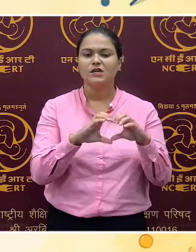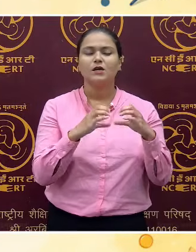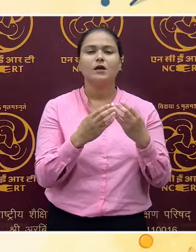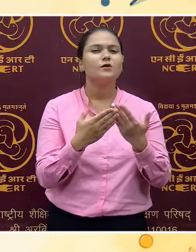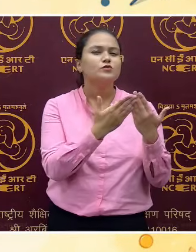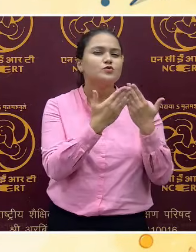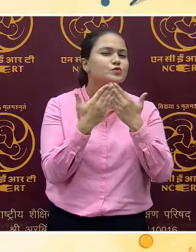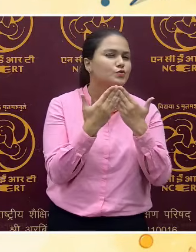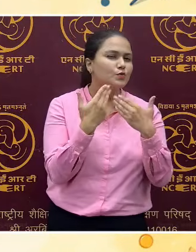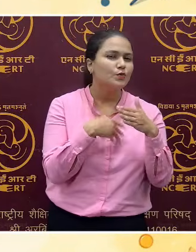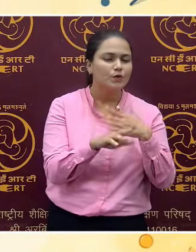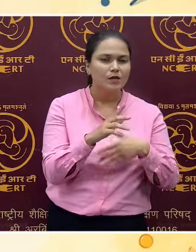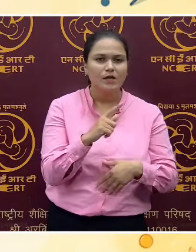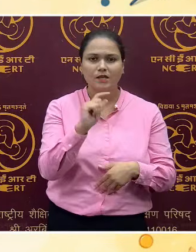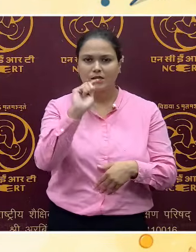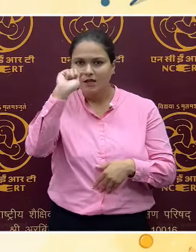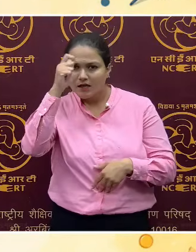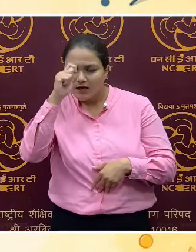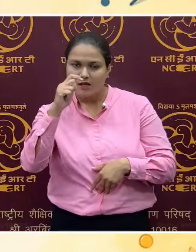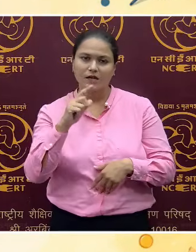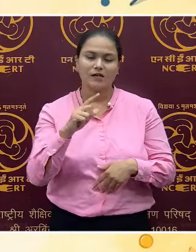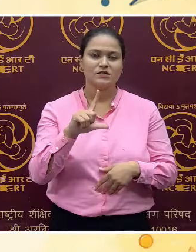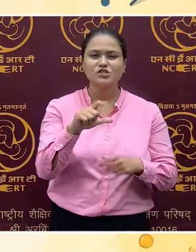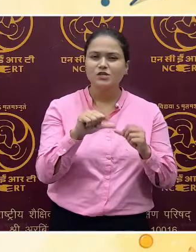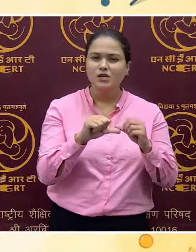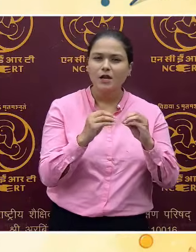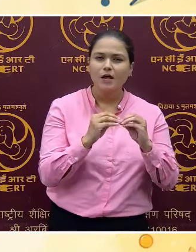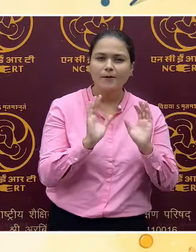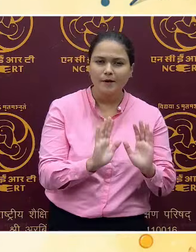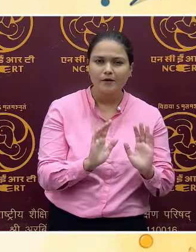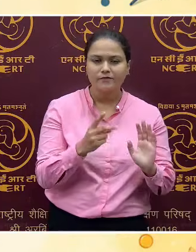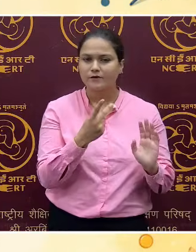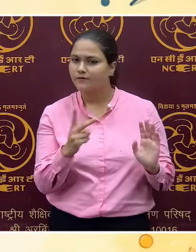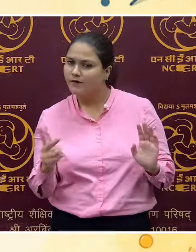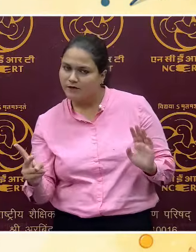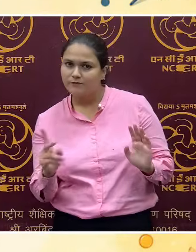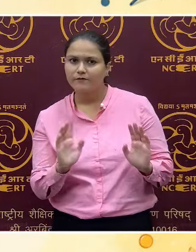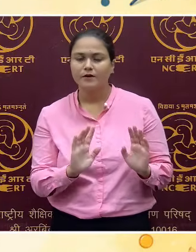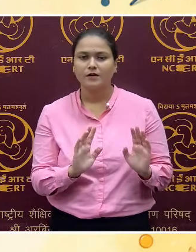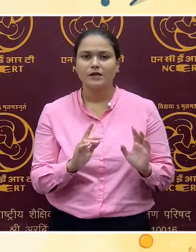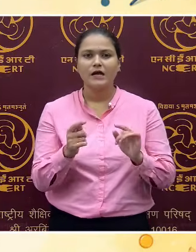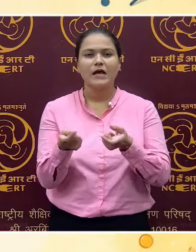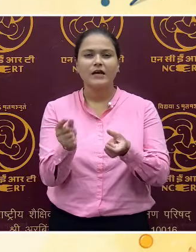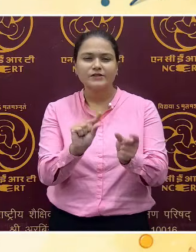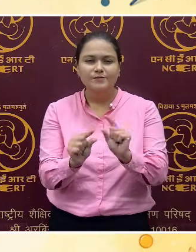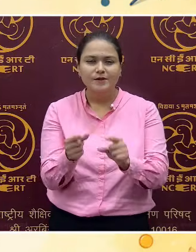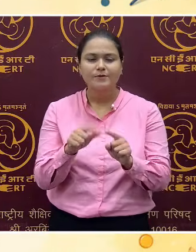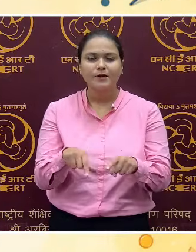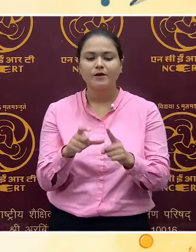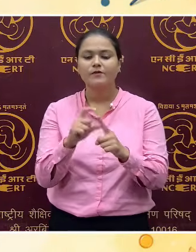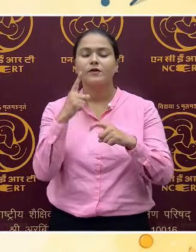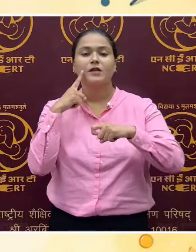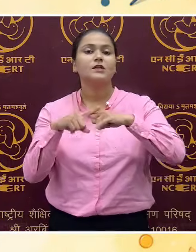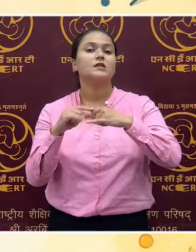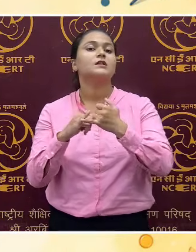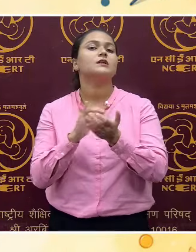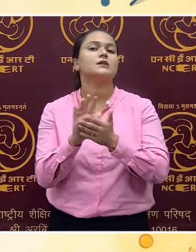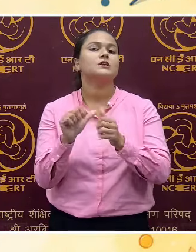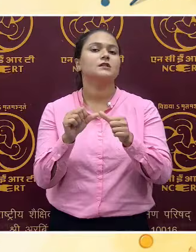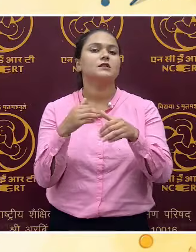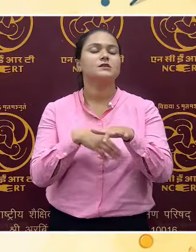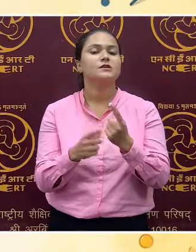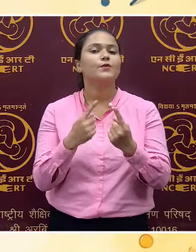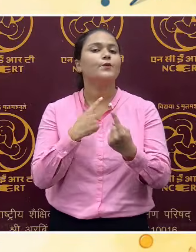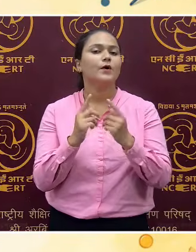virtual lab for English subject, then there are certain simulations which are there on the Diksha platform. And today we are going to talk about